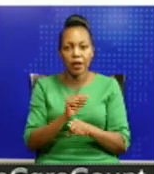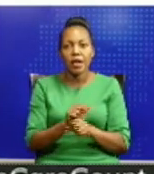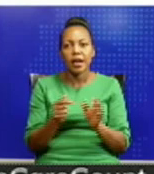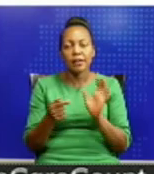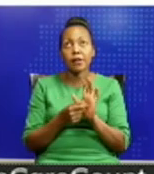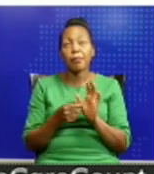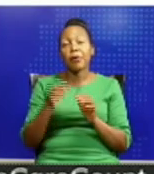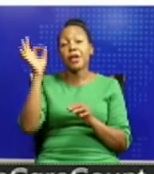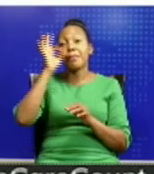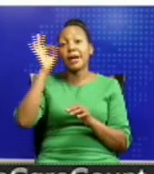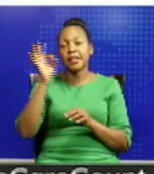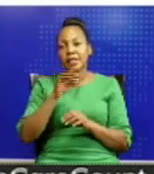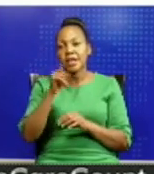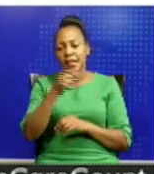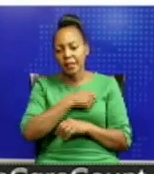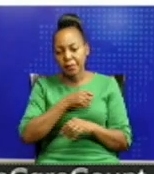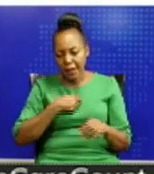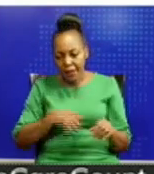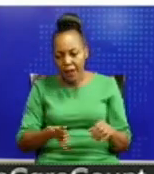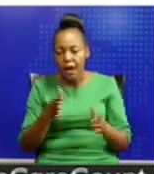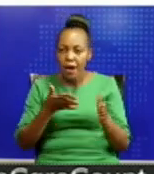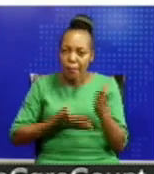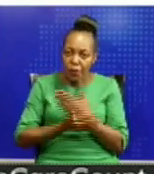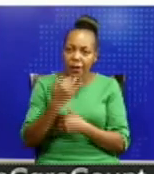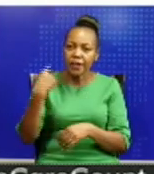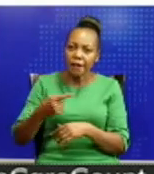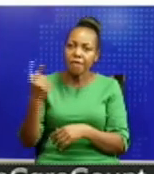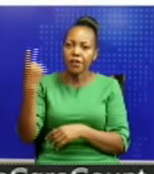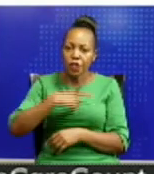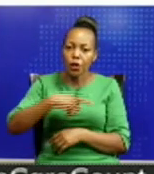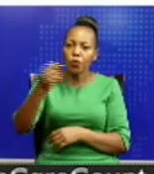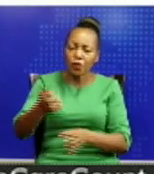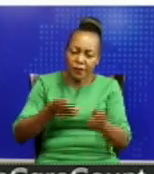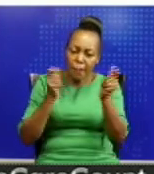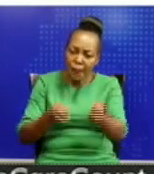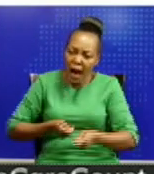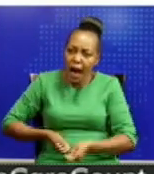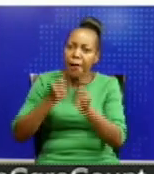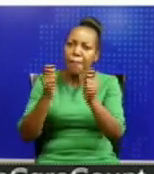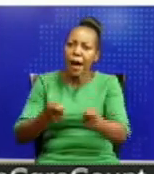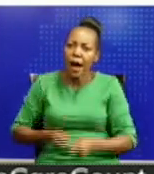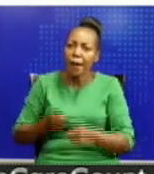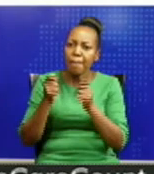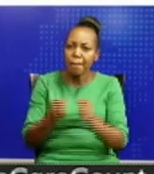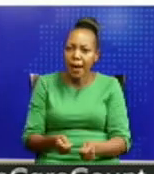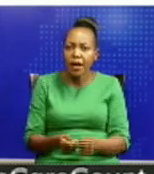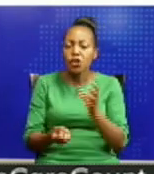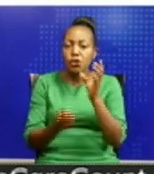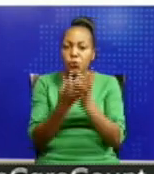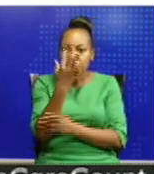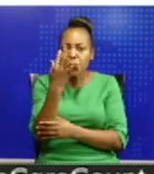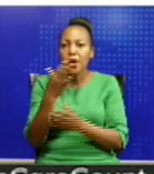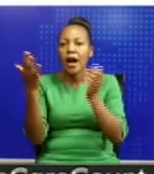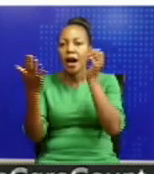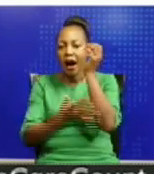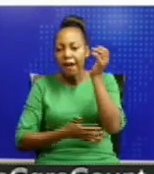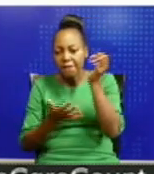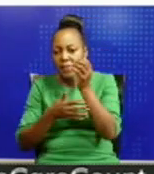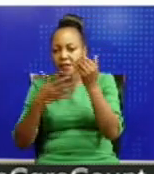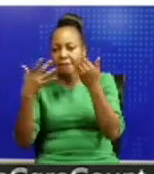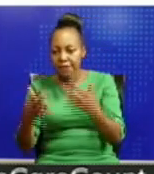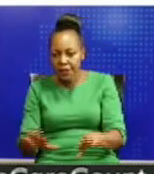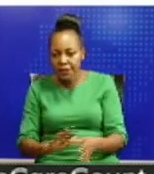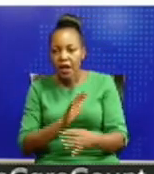at that mother, that girl who goes to the garden, and then she harvests. After harvesting, someone comes and says, you